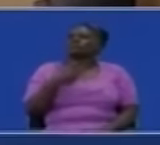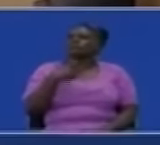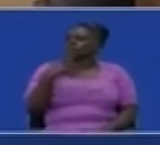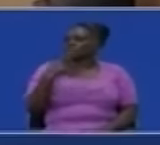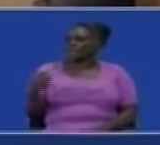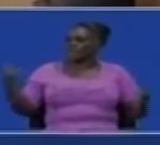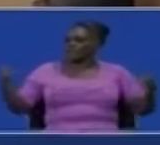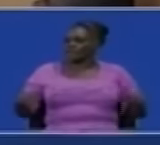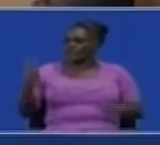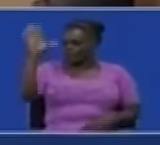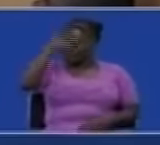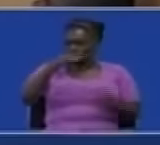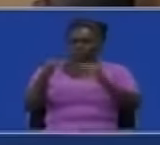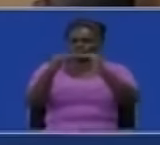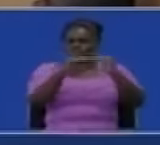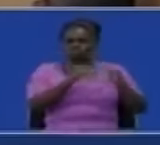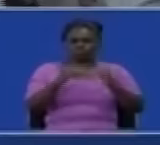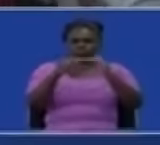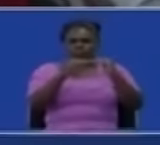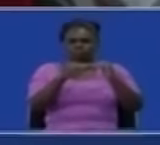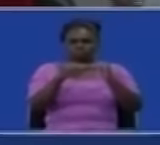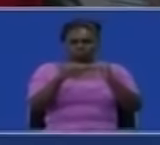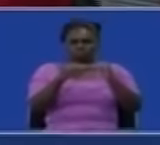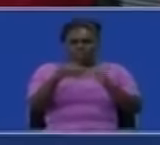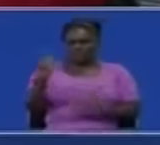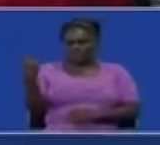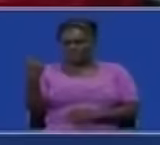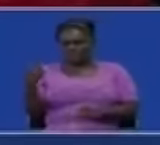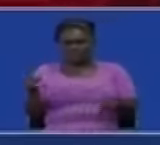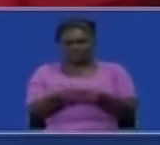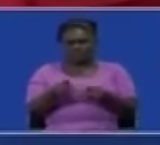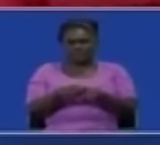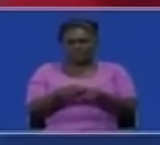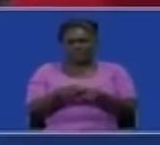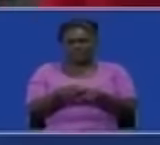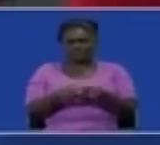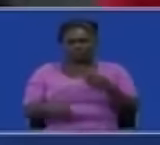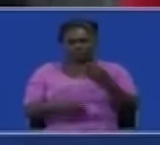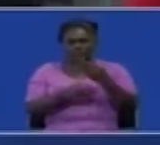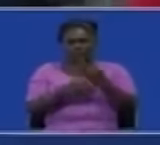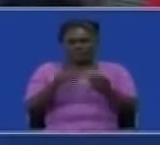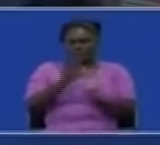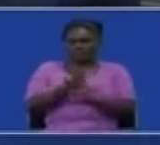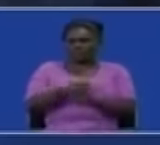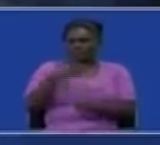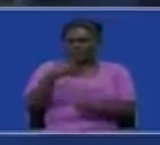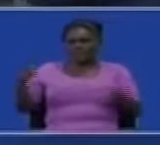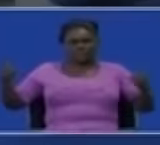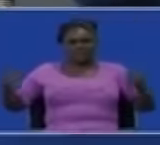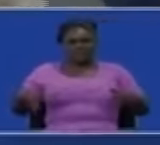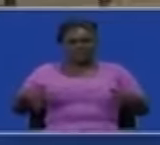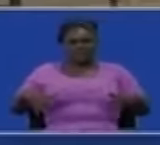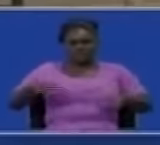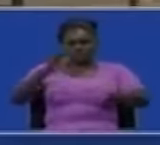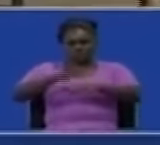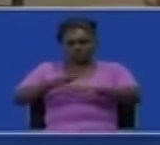was a clear lack of equal grading and moderation. Kenyans have also added their voice, with a majority saying there was clear